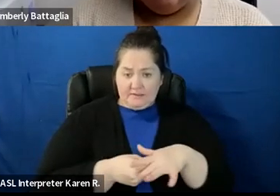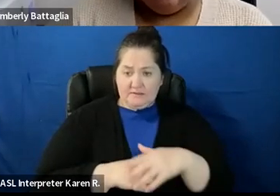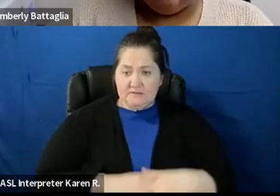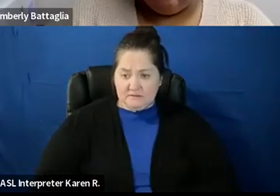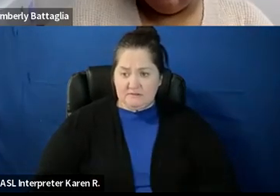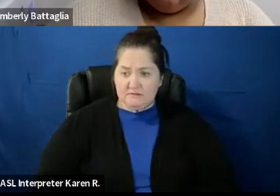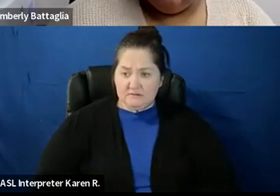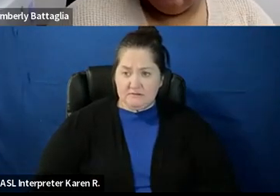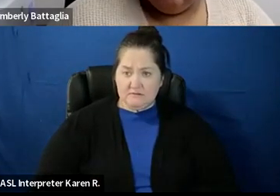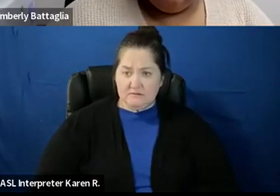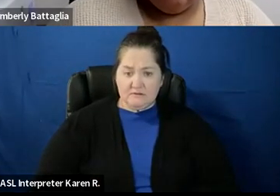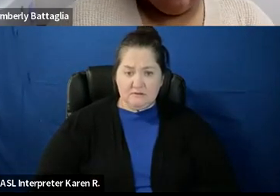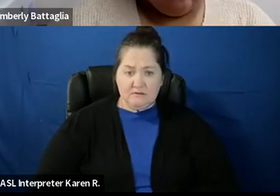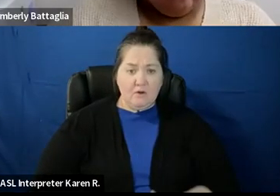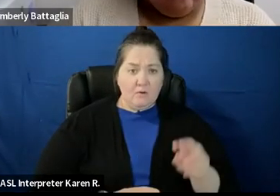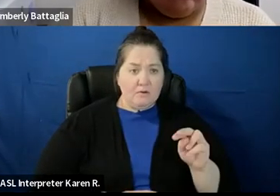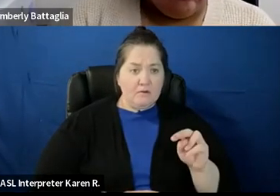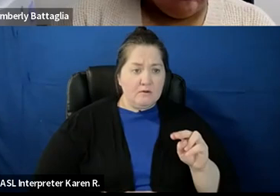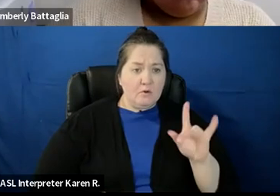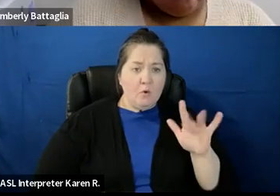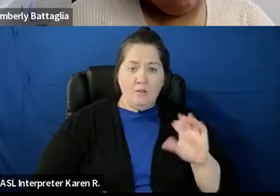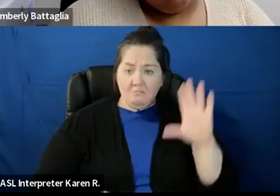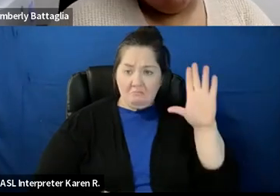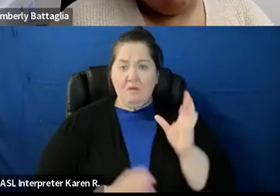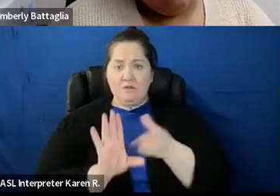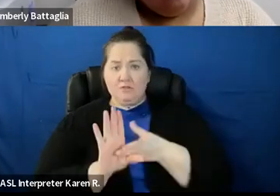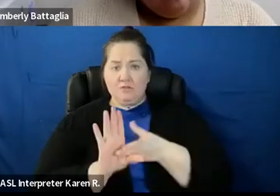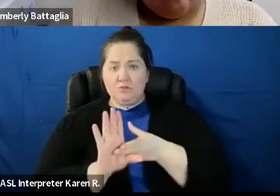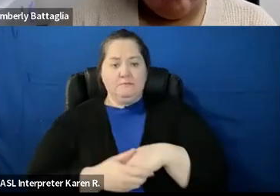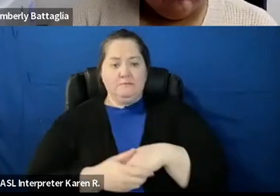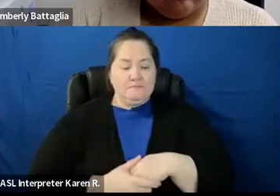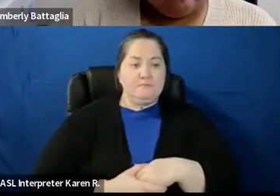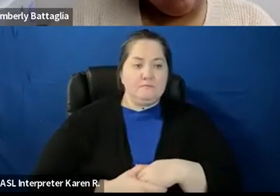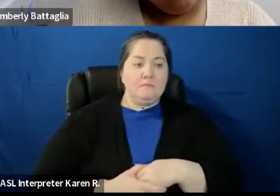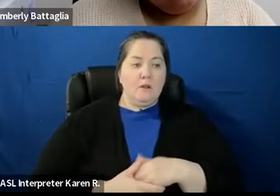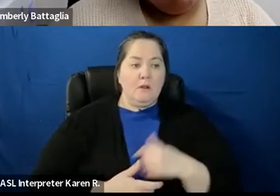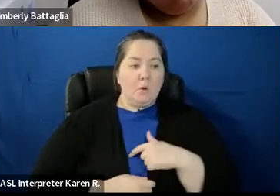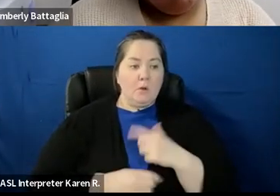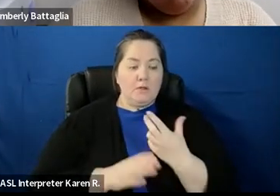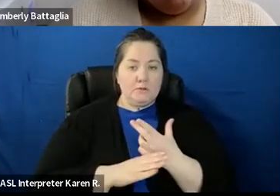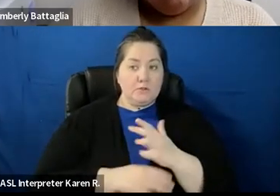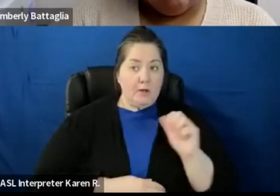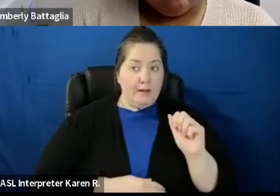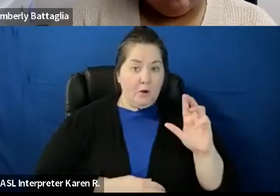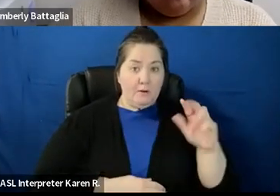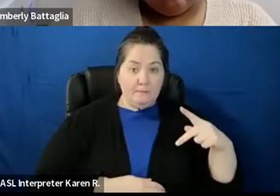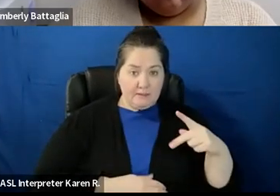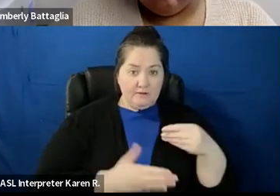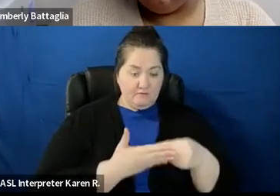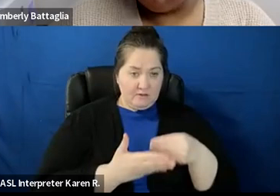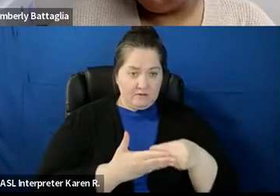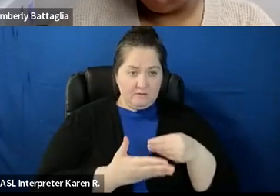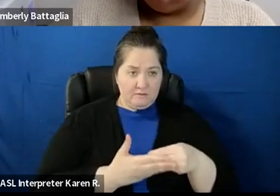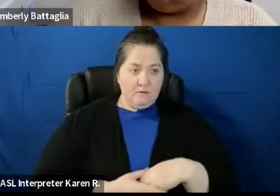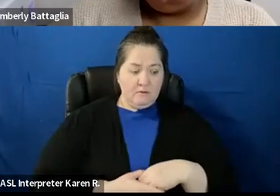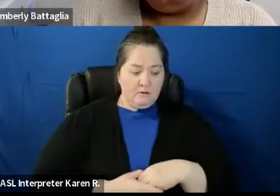And then I think Nicole, yep. I'll jump in on that one. We used our ARP funding.